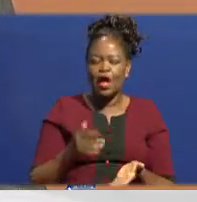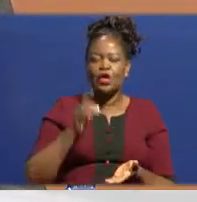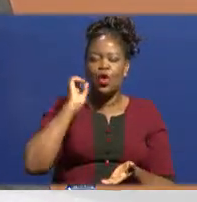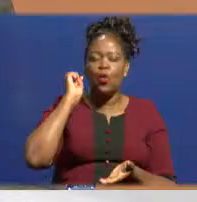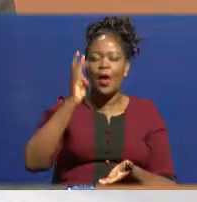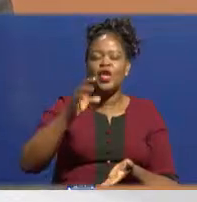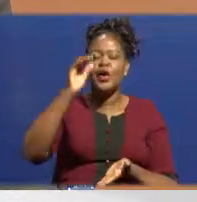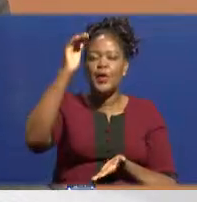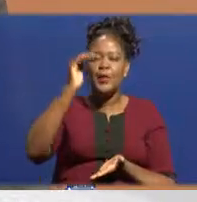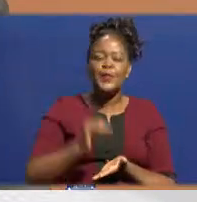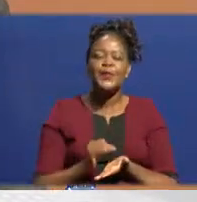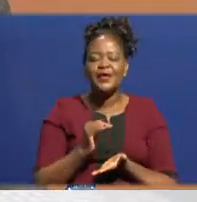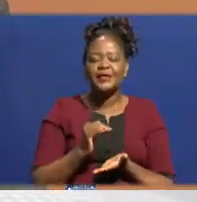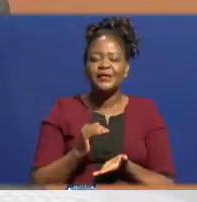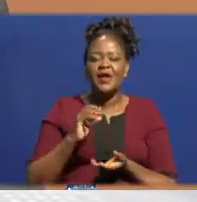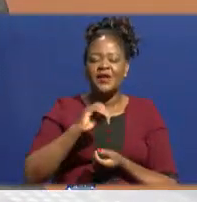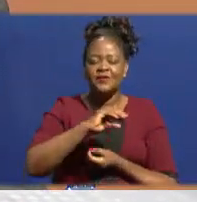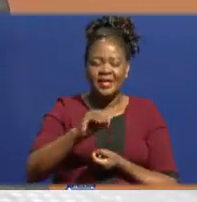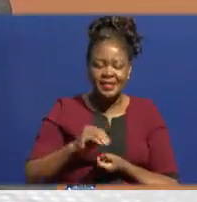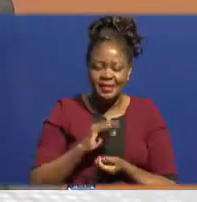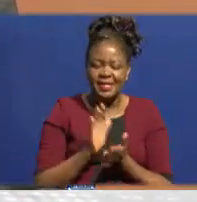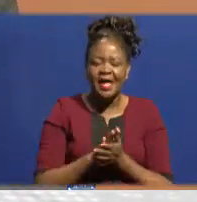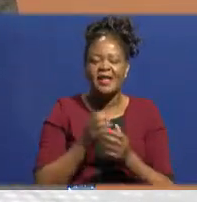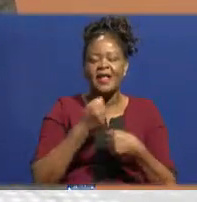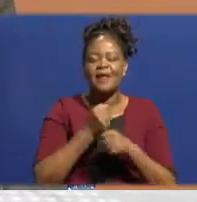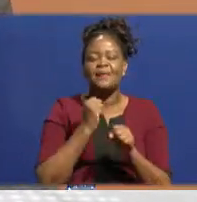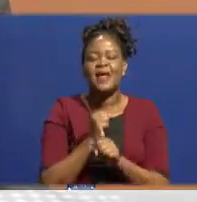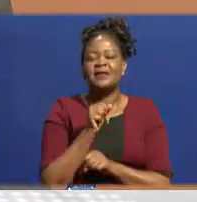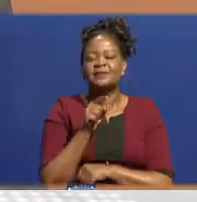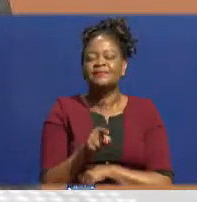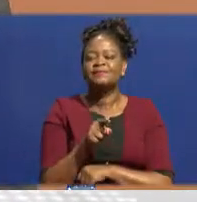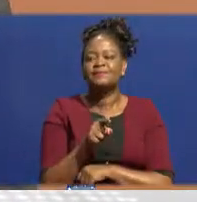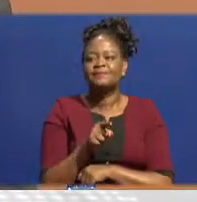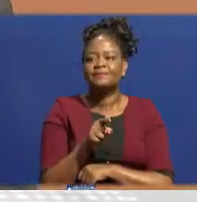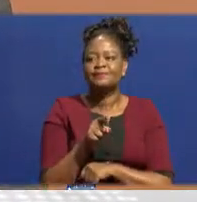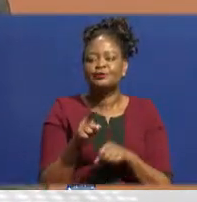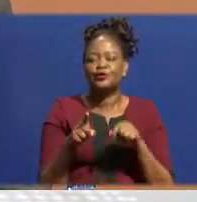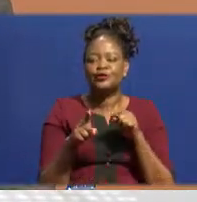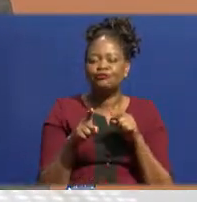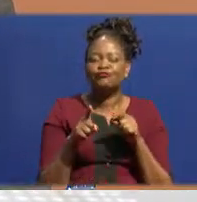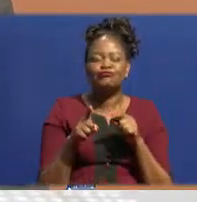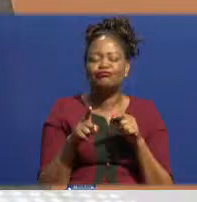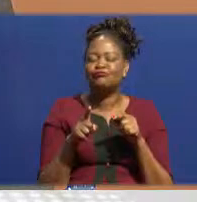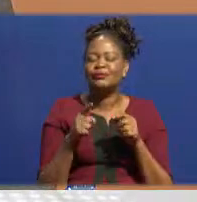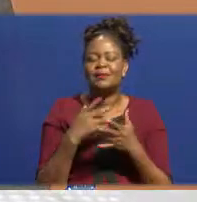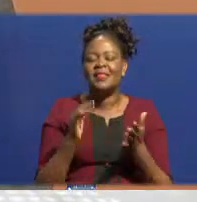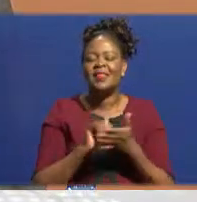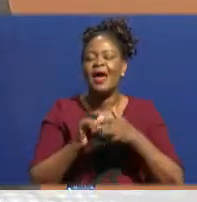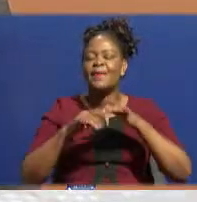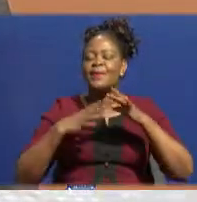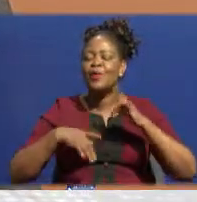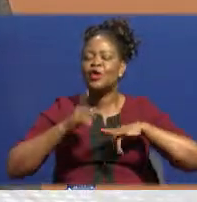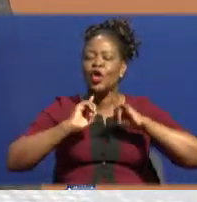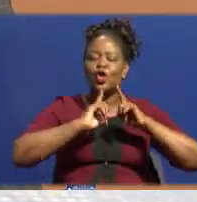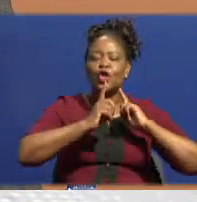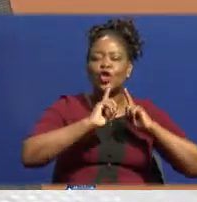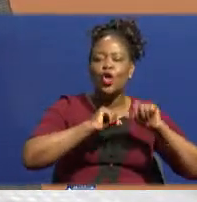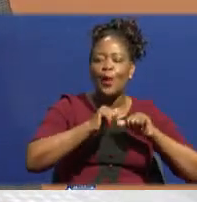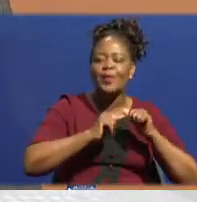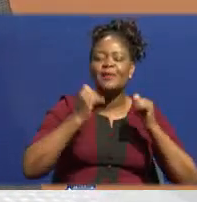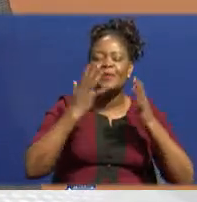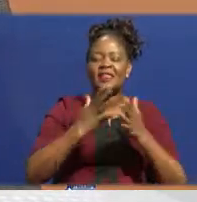in fertilizer, and he made fertilizer a talk of town, that this is the thing, that this is the big thing in Kenya